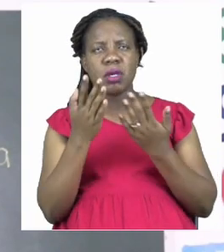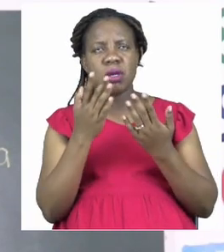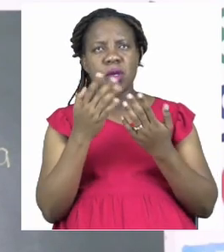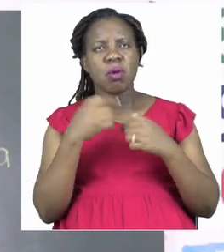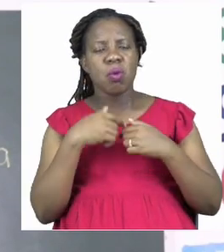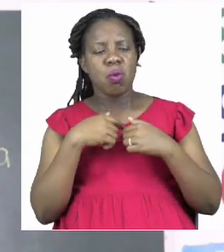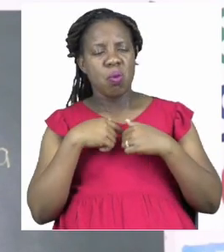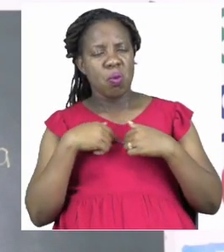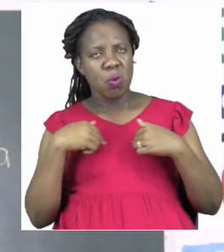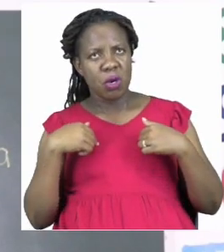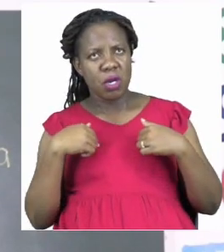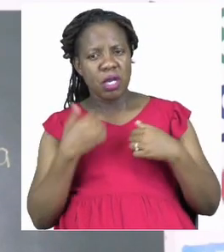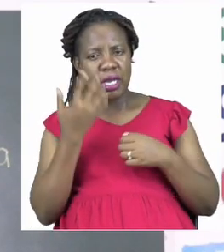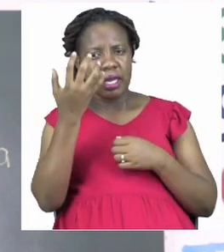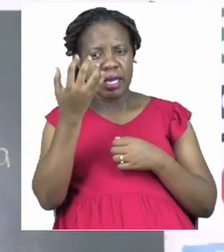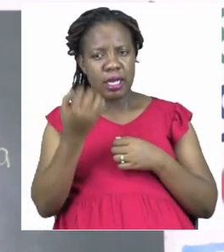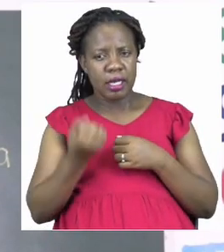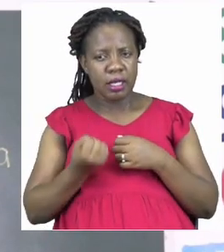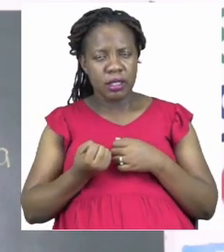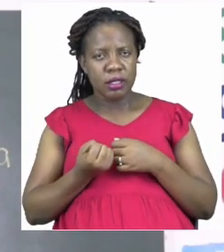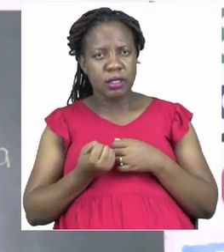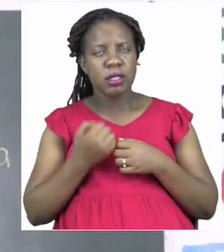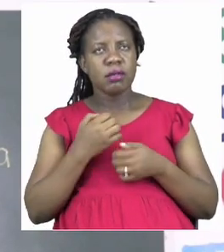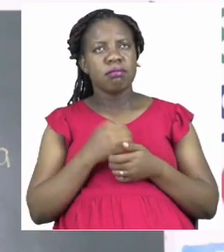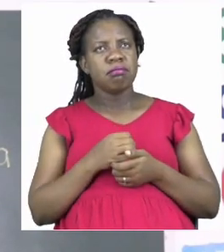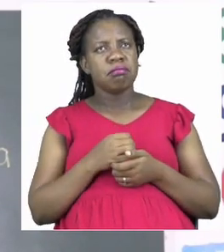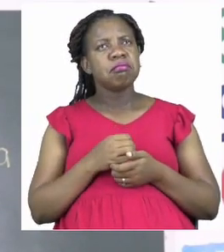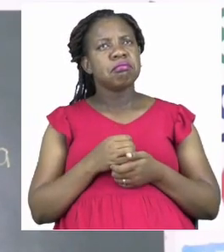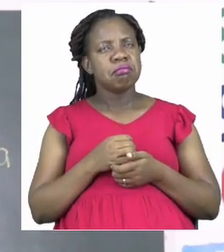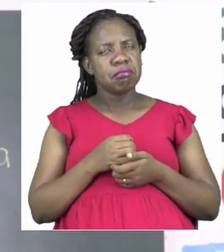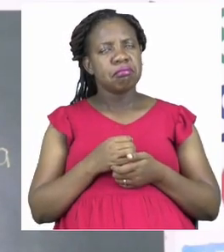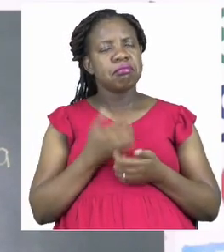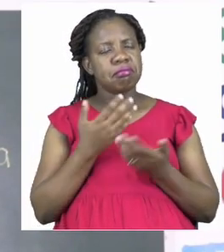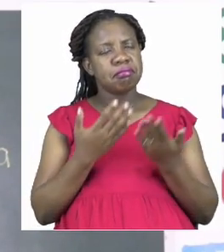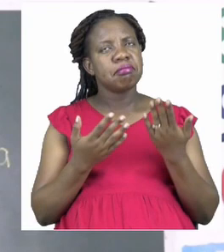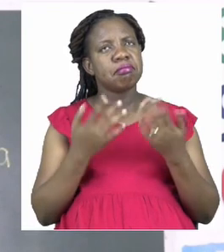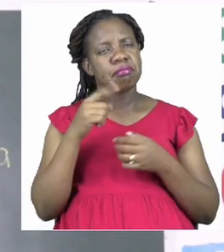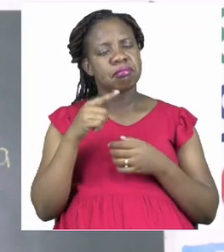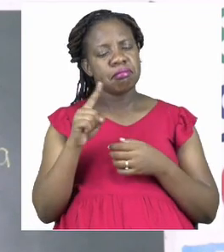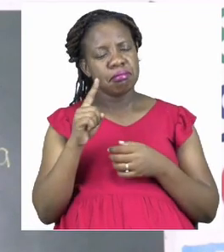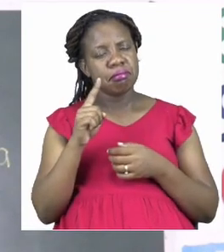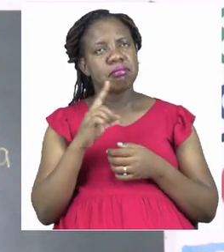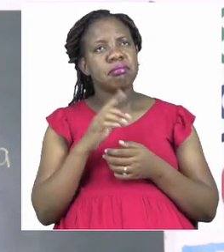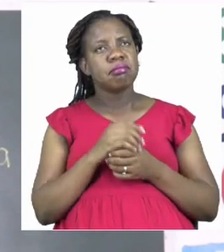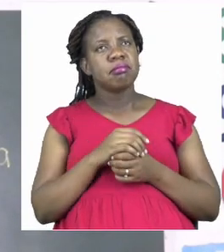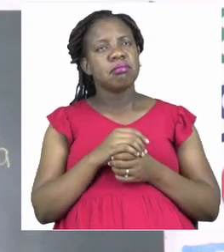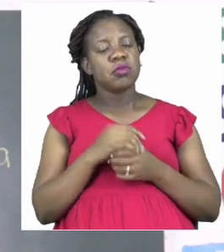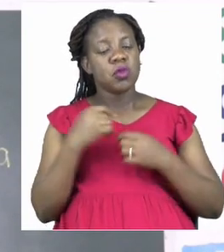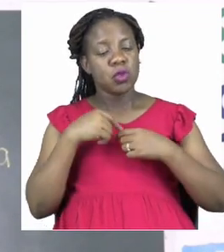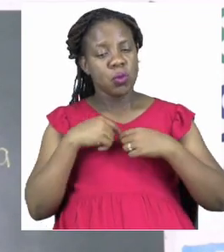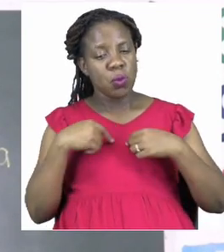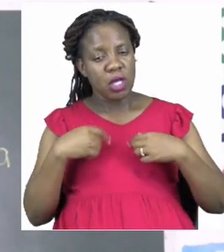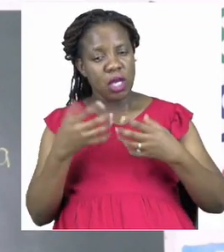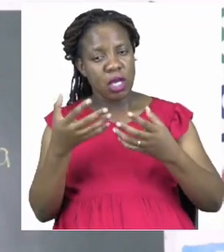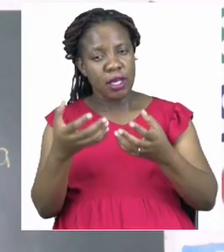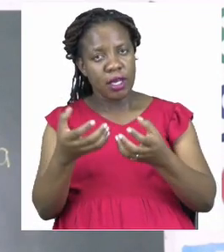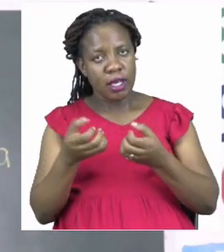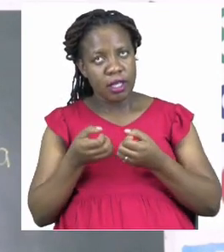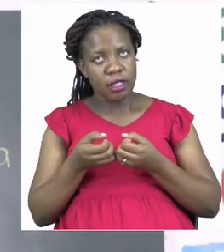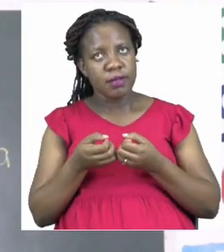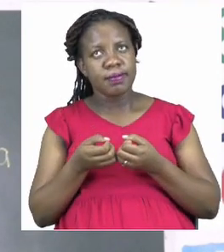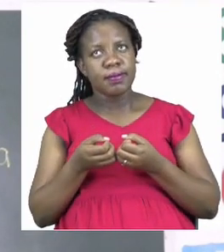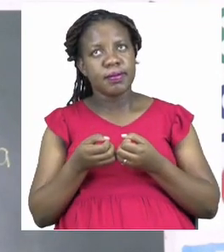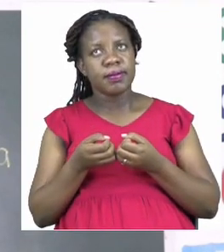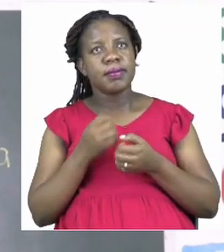get. That sounds okay. So we're going to say we get. That is